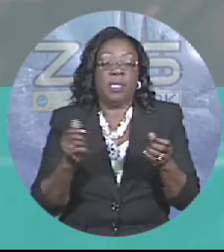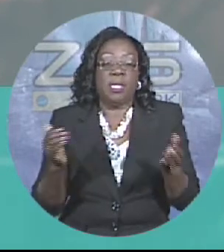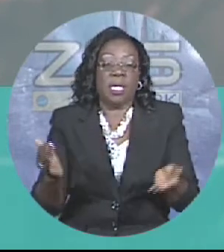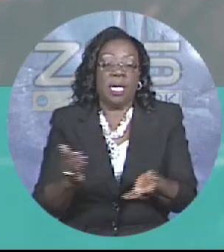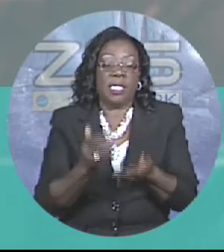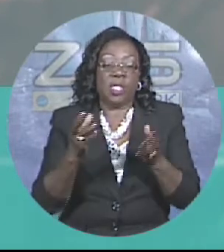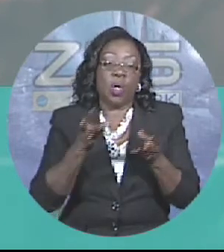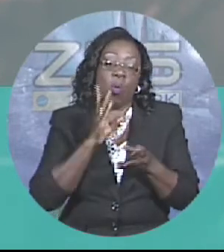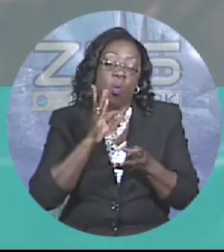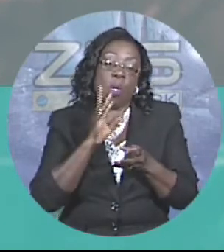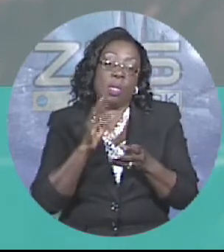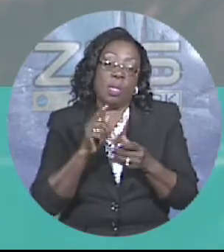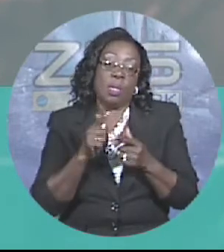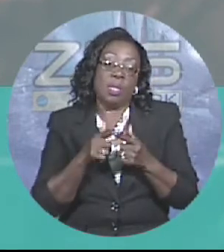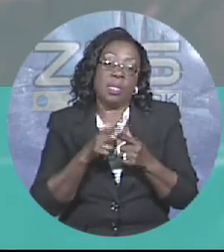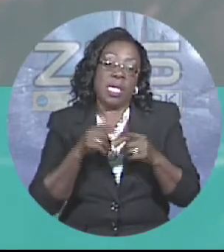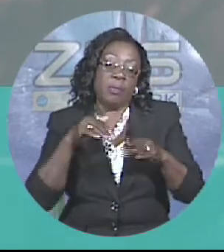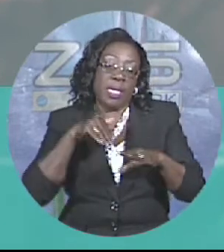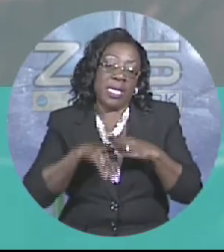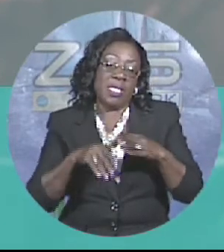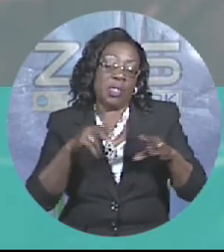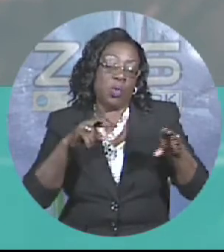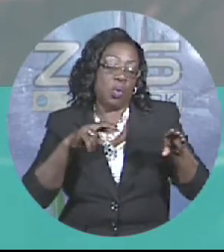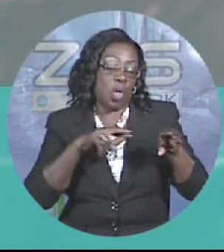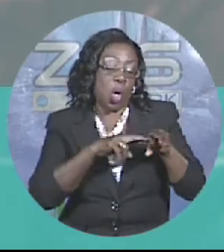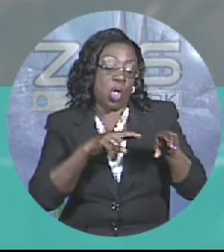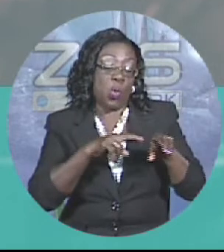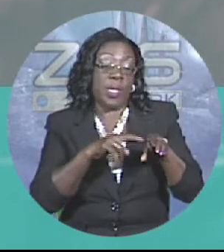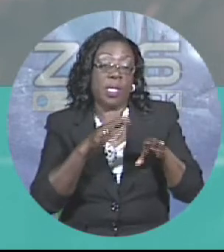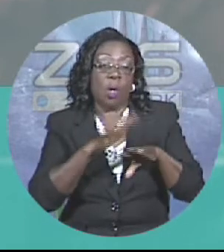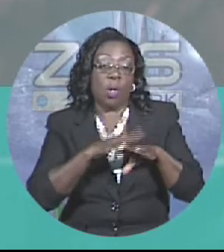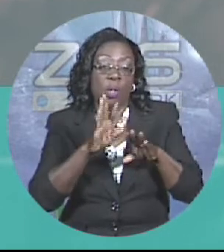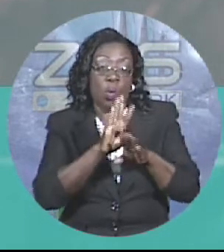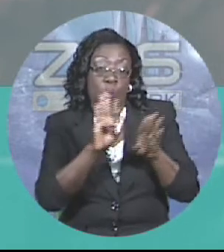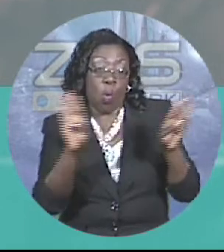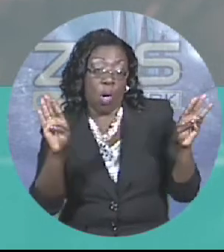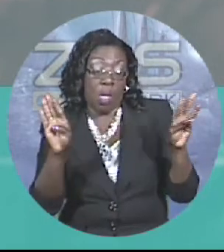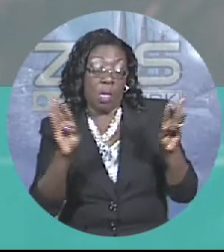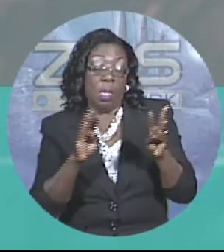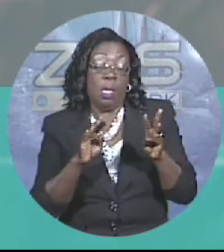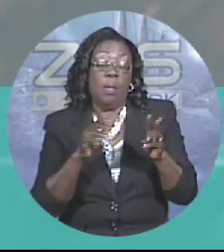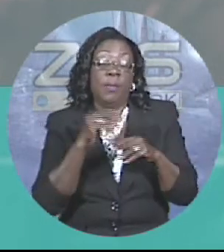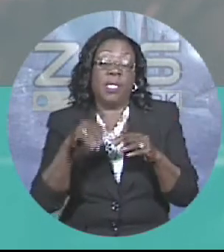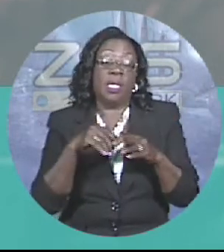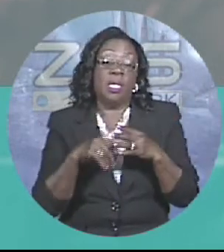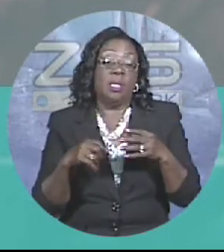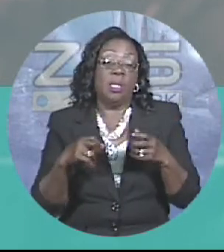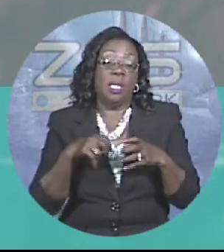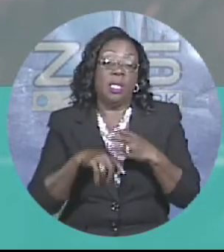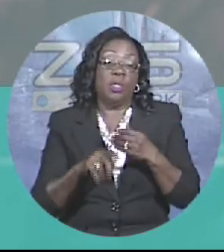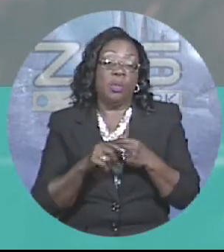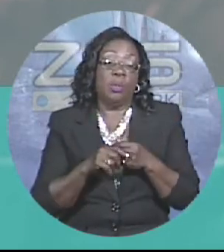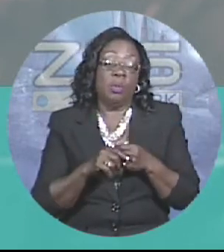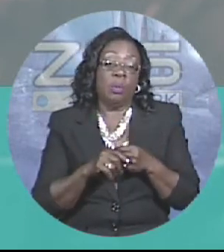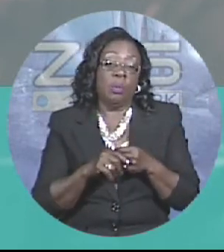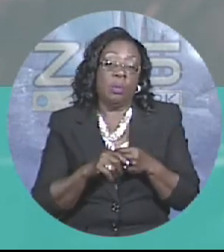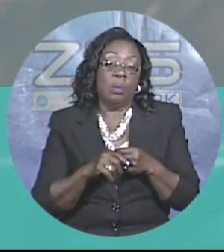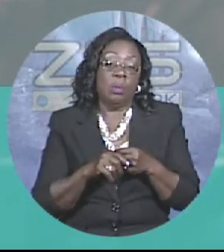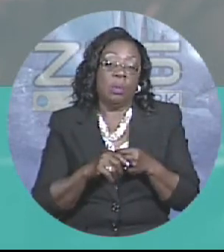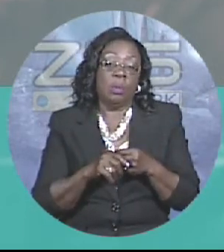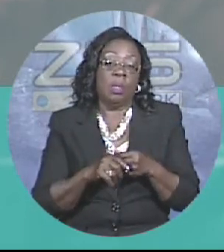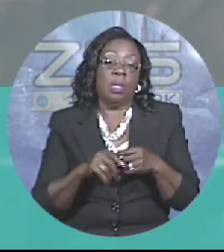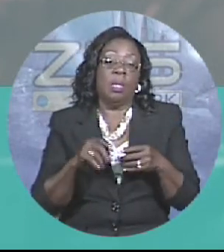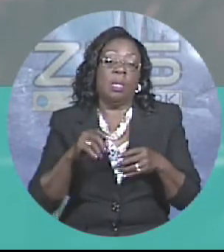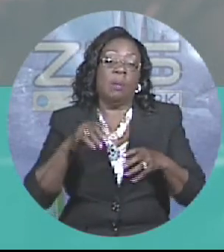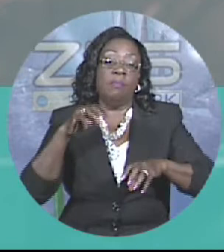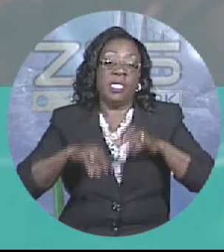water. It then seeped into the conduits, particularly going to our Philips CAT scanner.